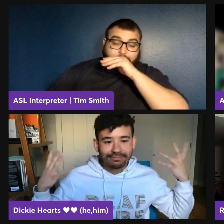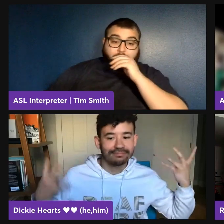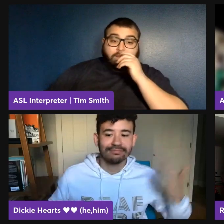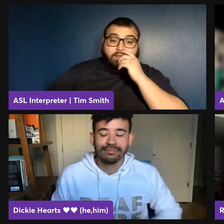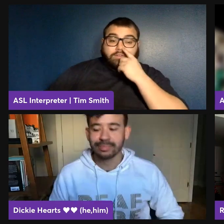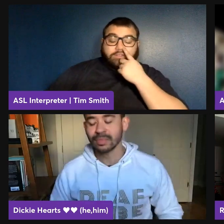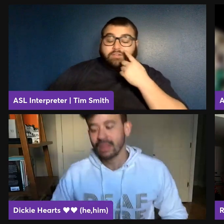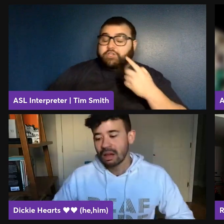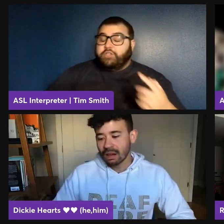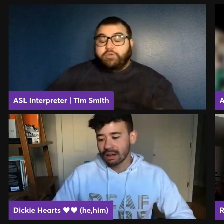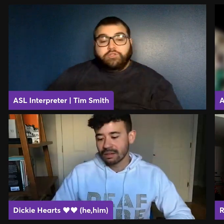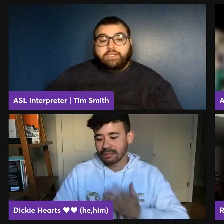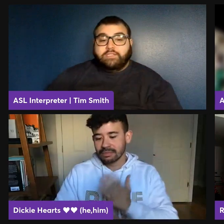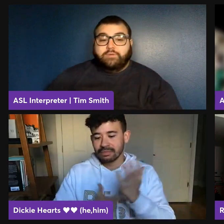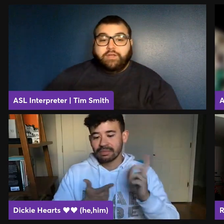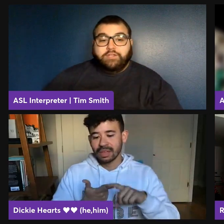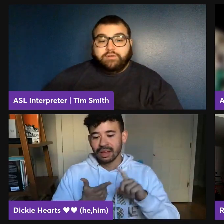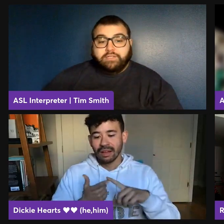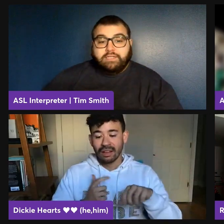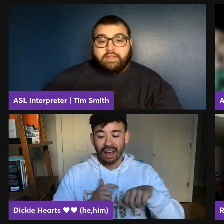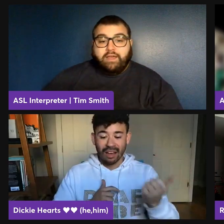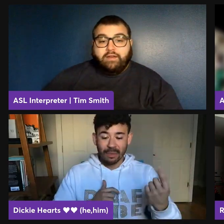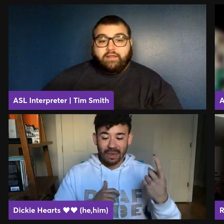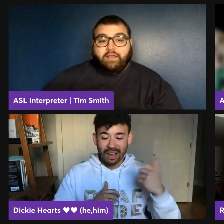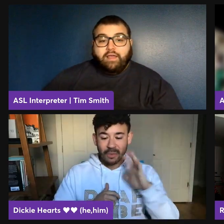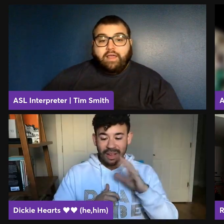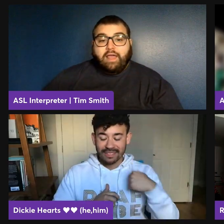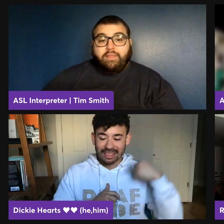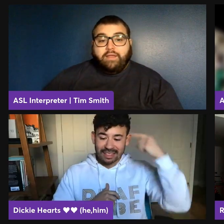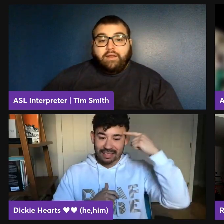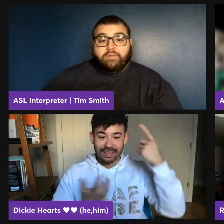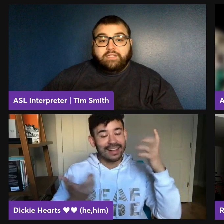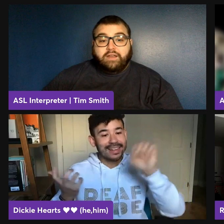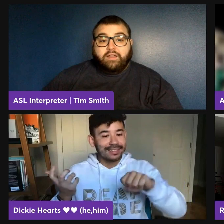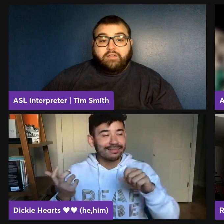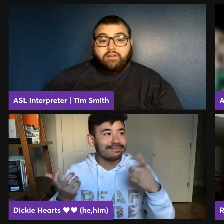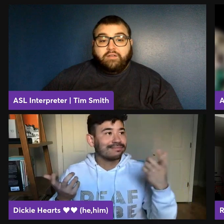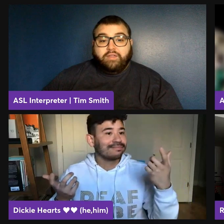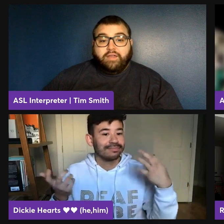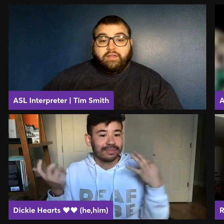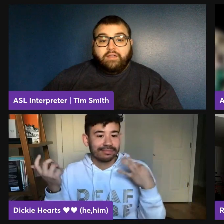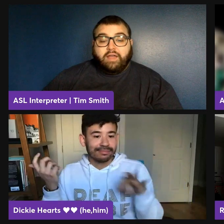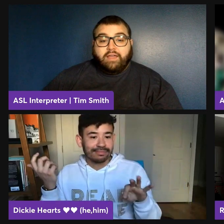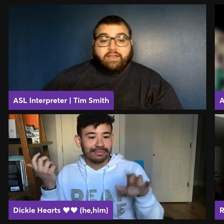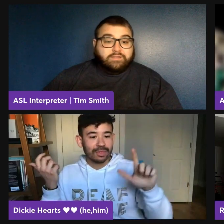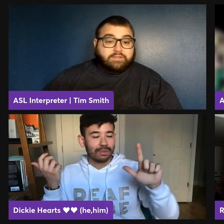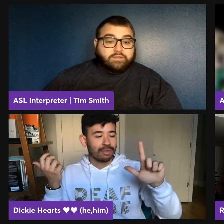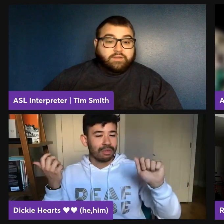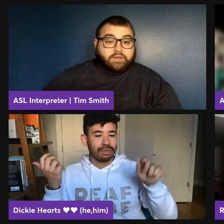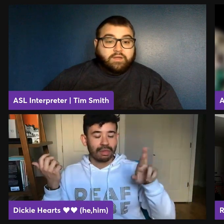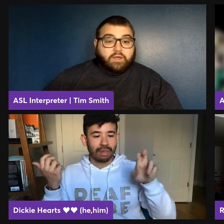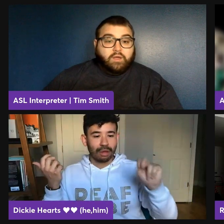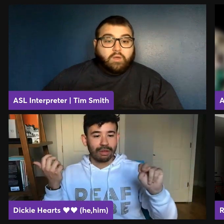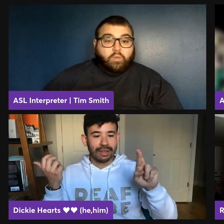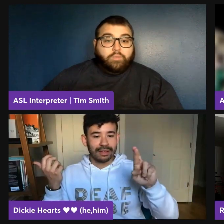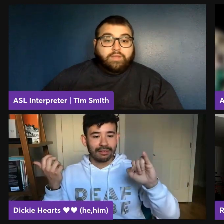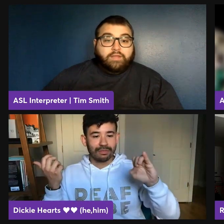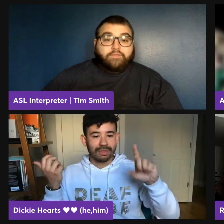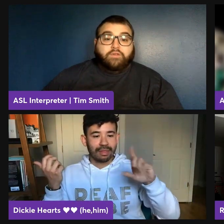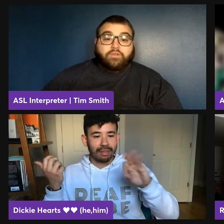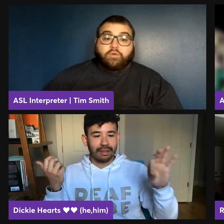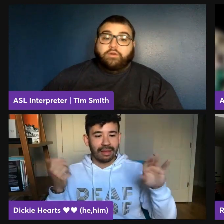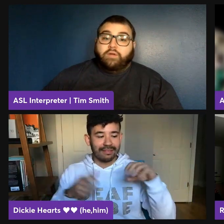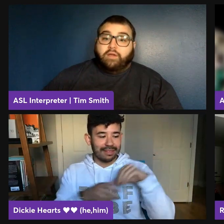you know, for me, that was hugely inspirational to see that. And then I would say another thing, I guess, would